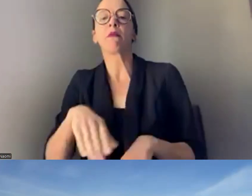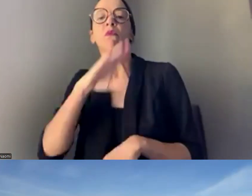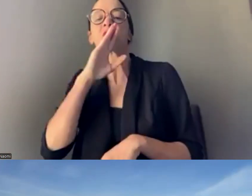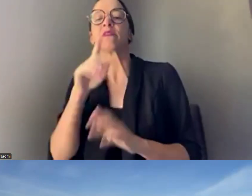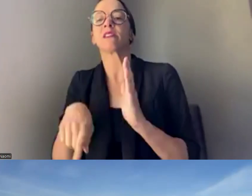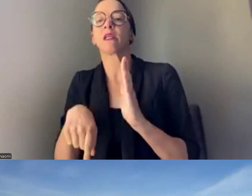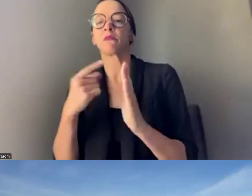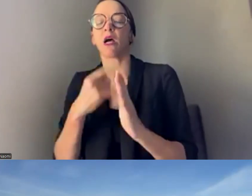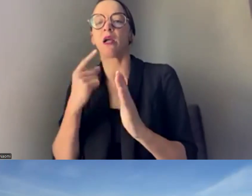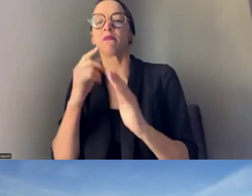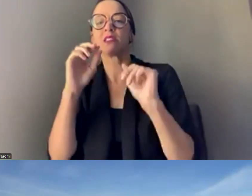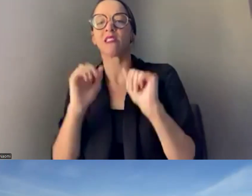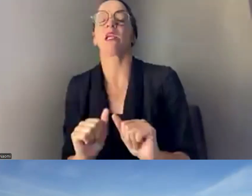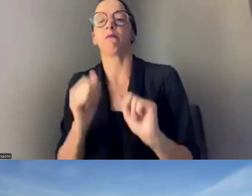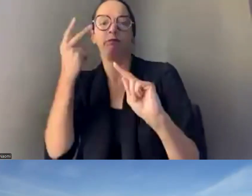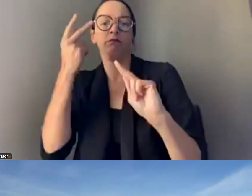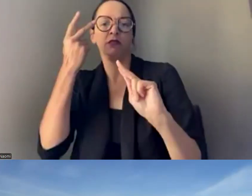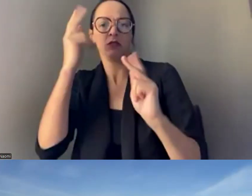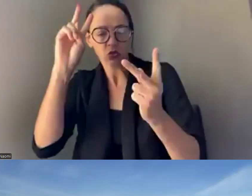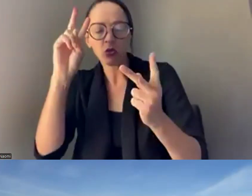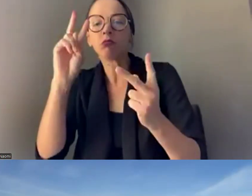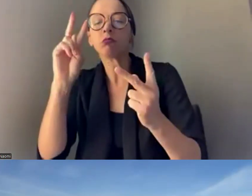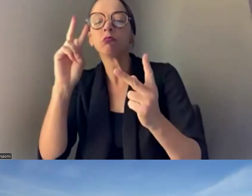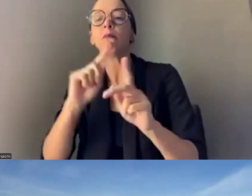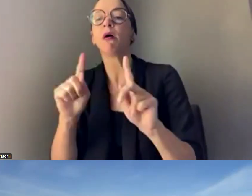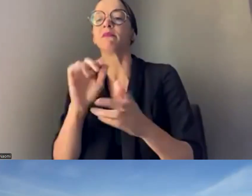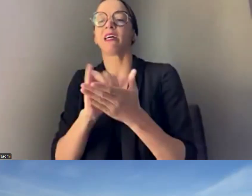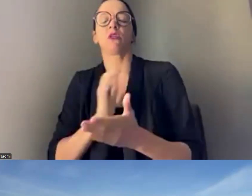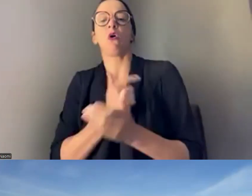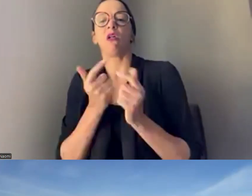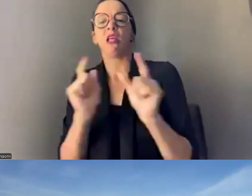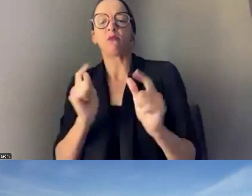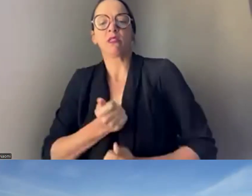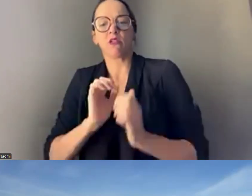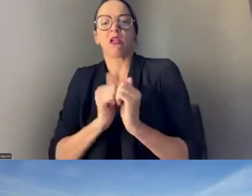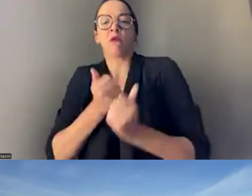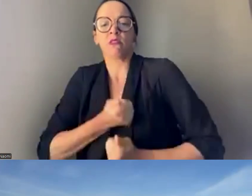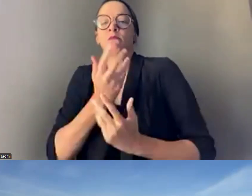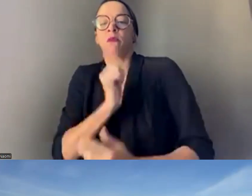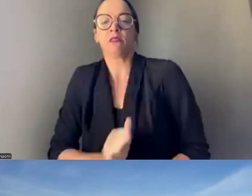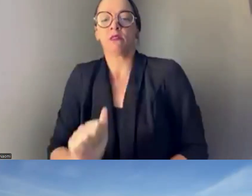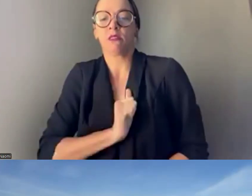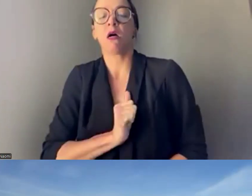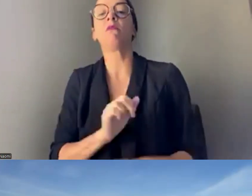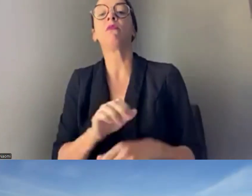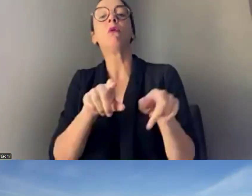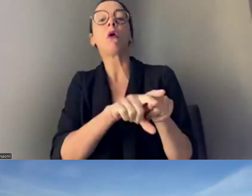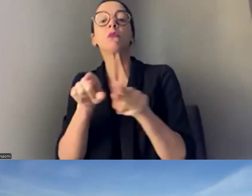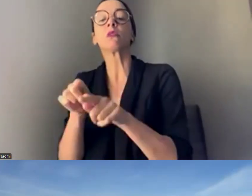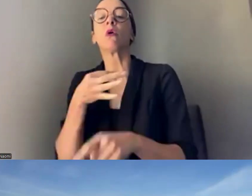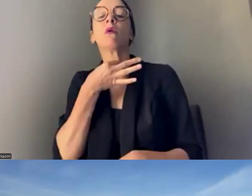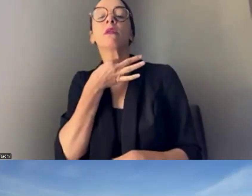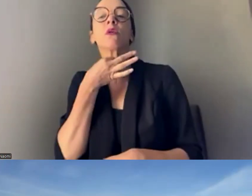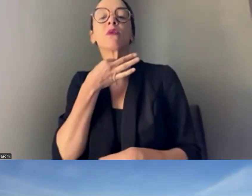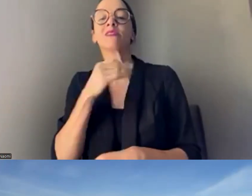language. Also, just curious to know, you don't have to touch on it, how they would how will